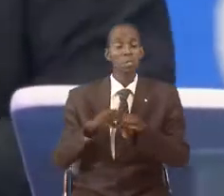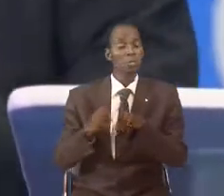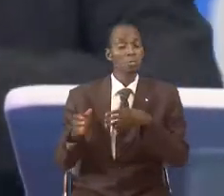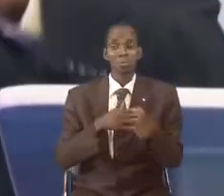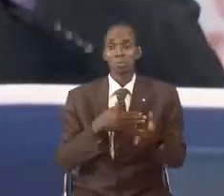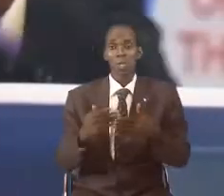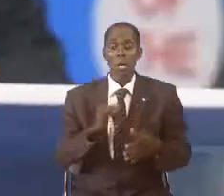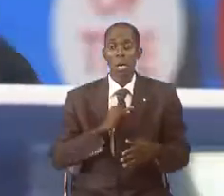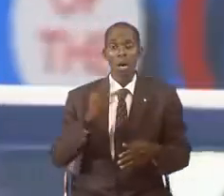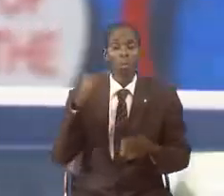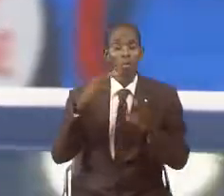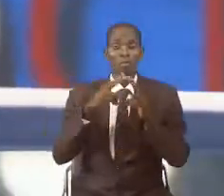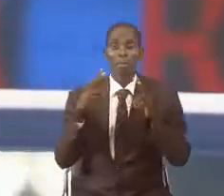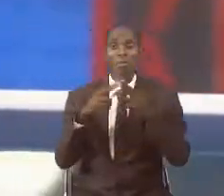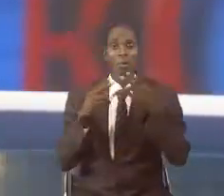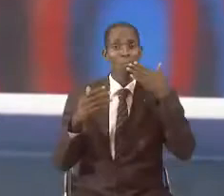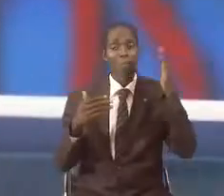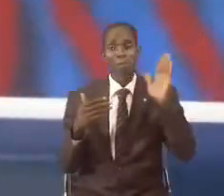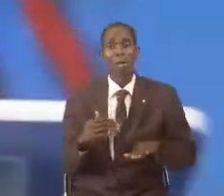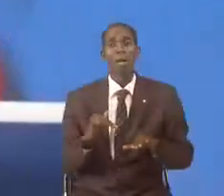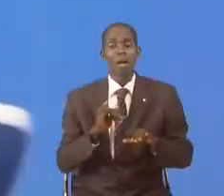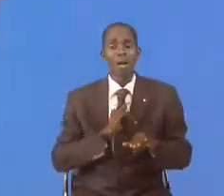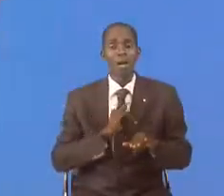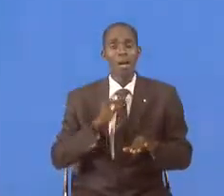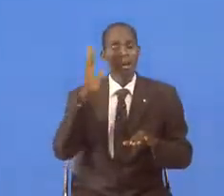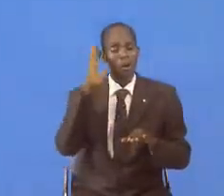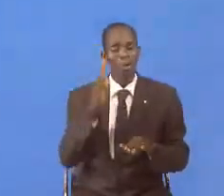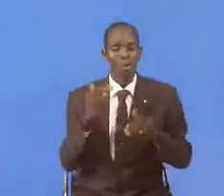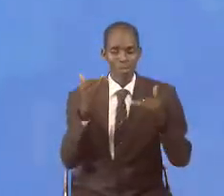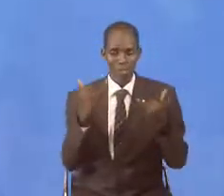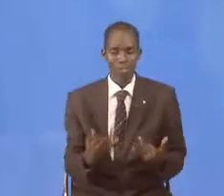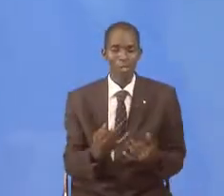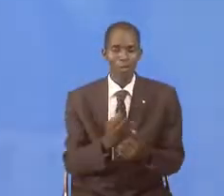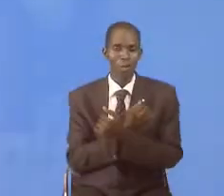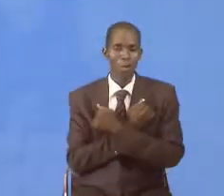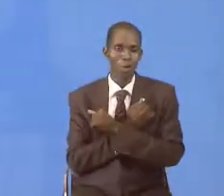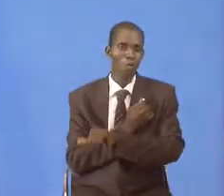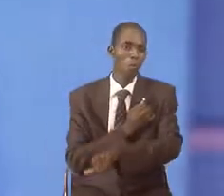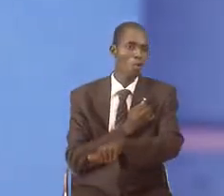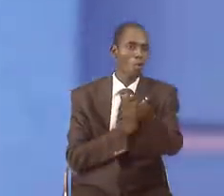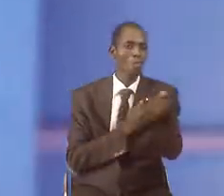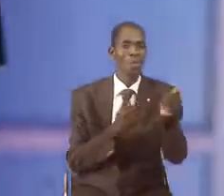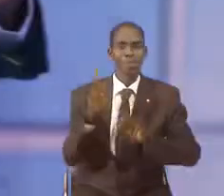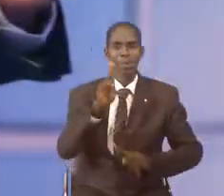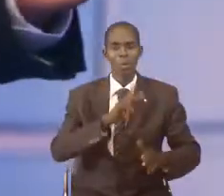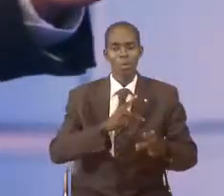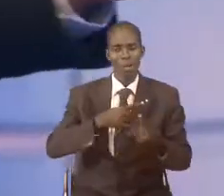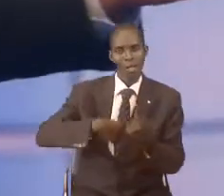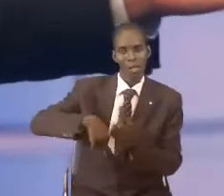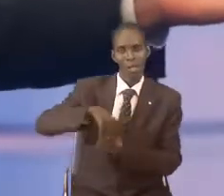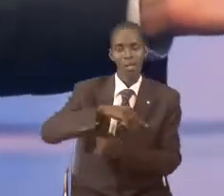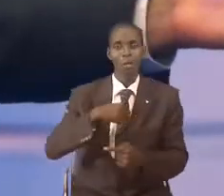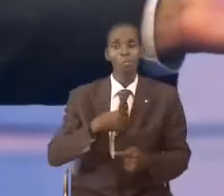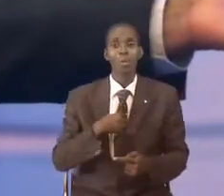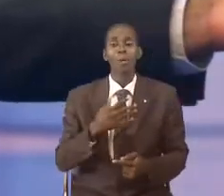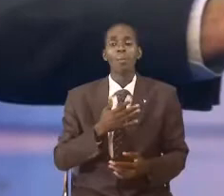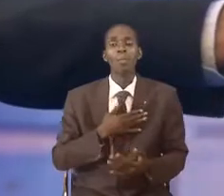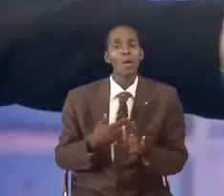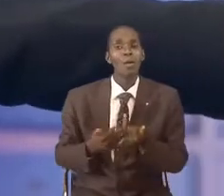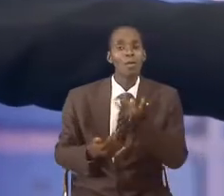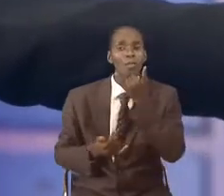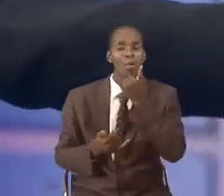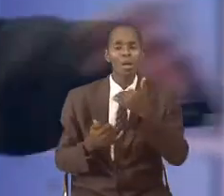on me, even though I was bad, very bad, I will now love other